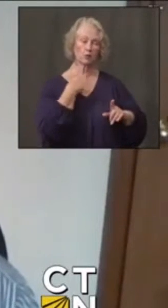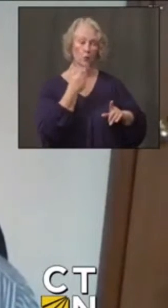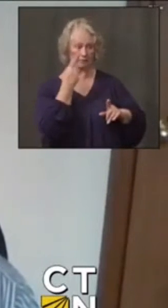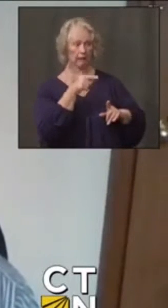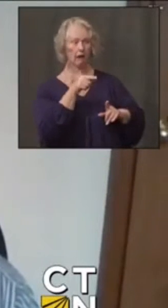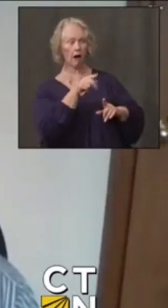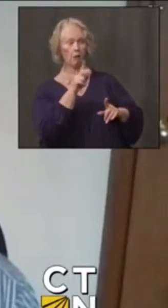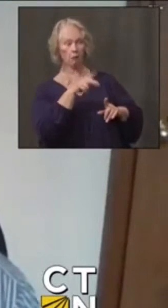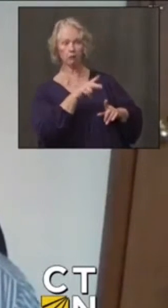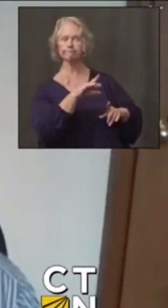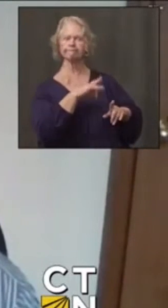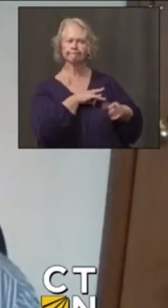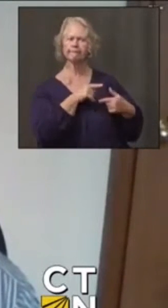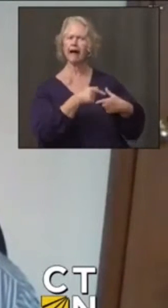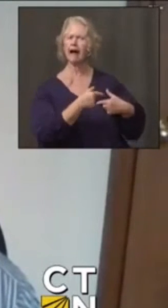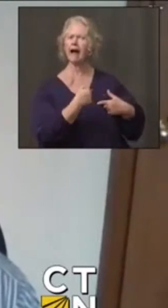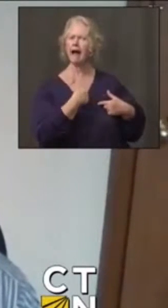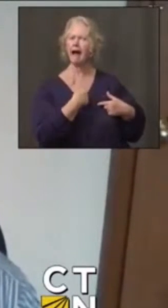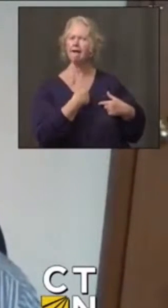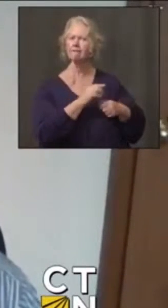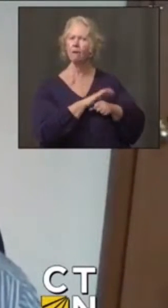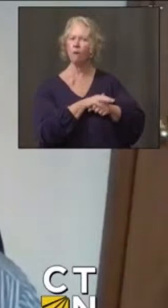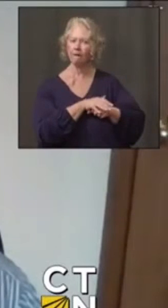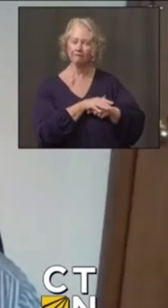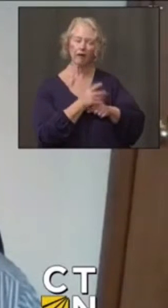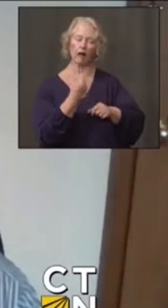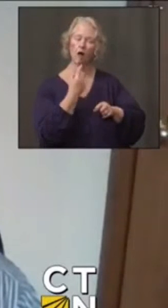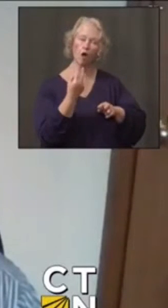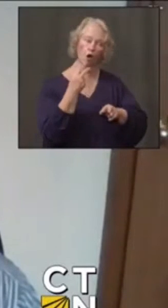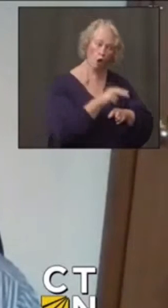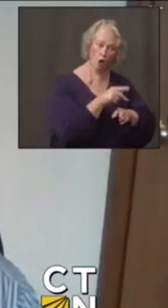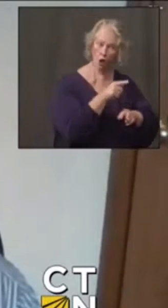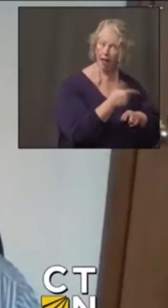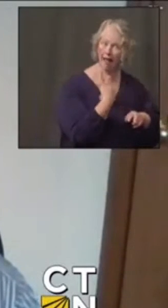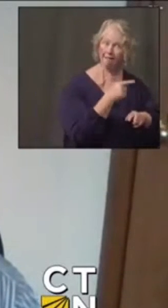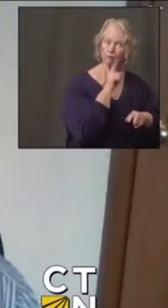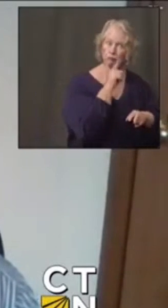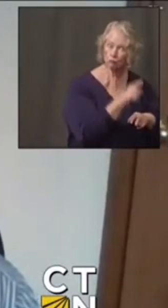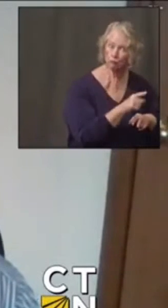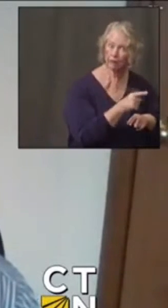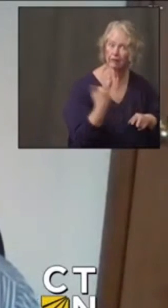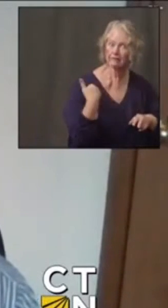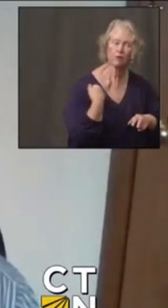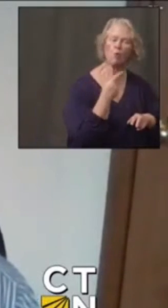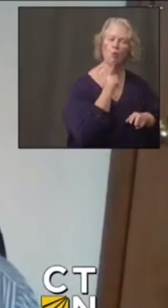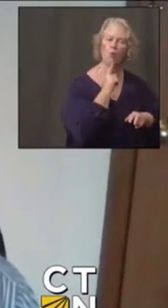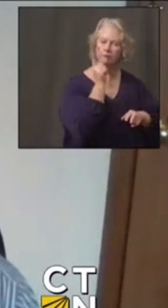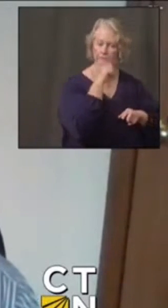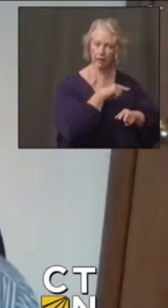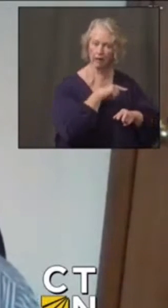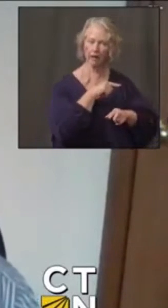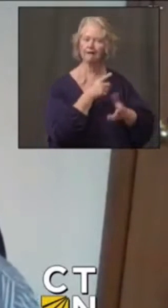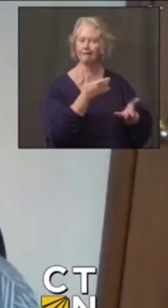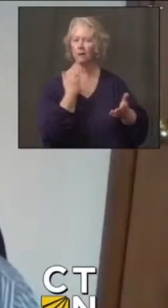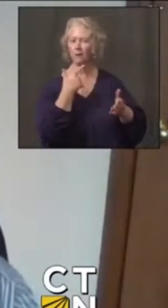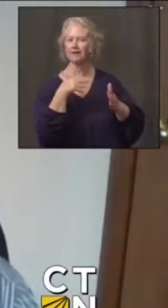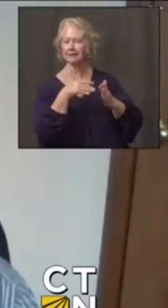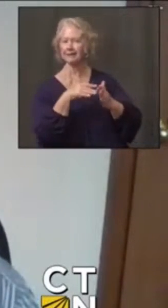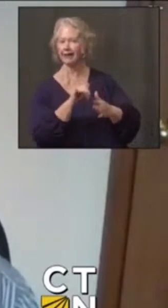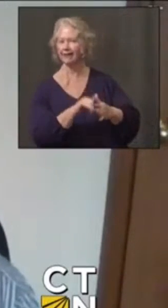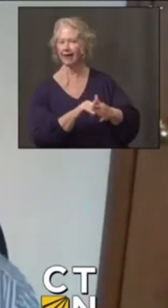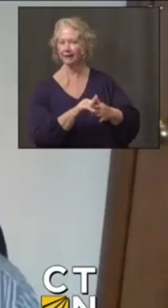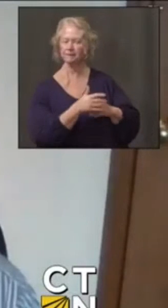study. We also moved over 150 sites for clinical